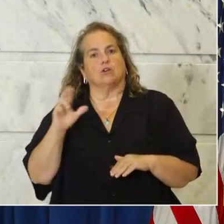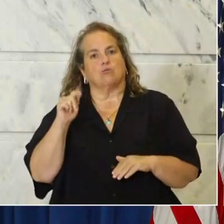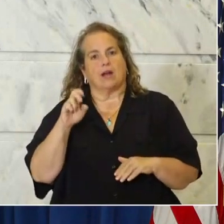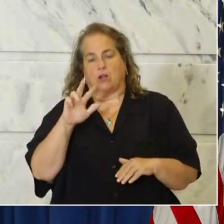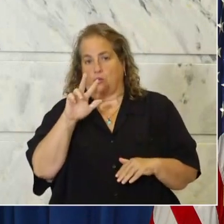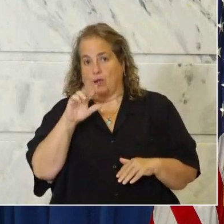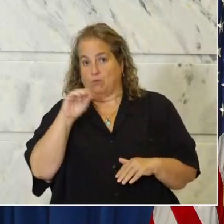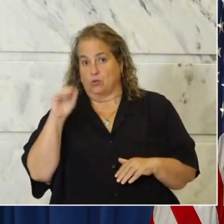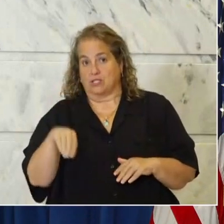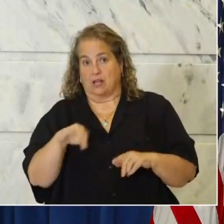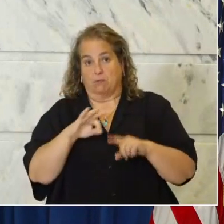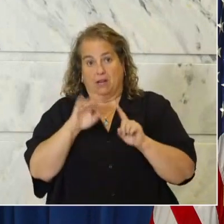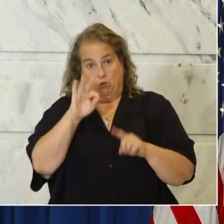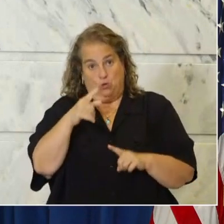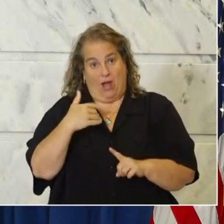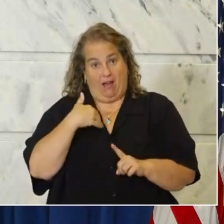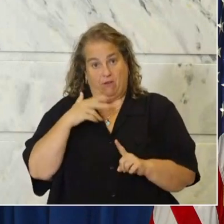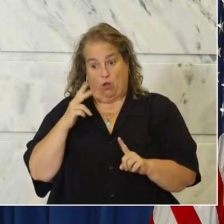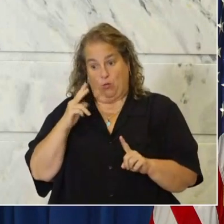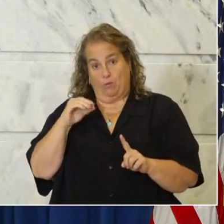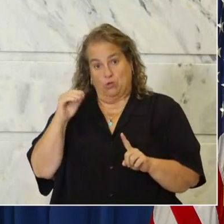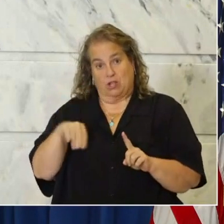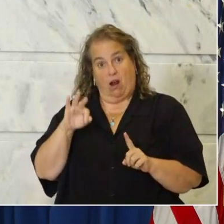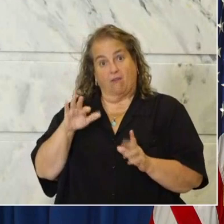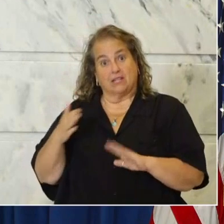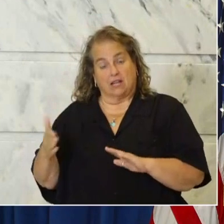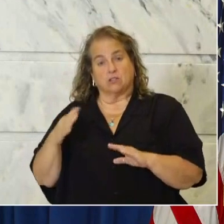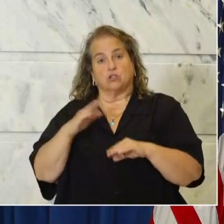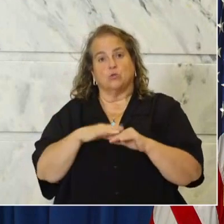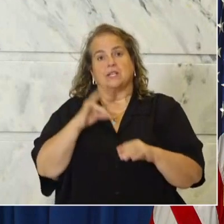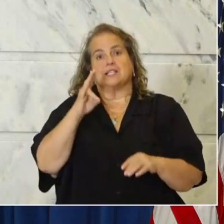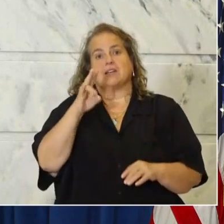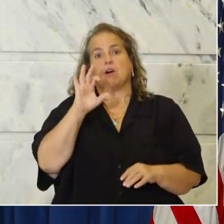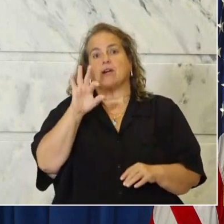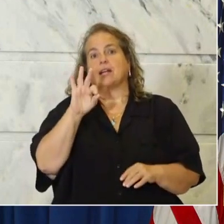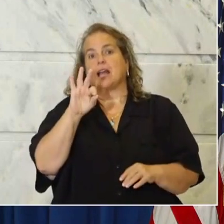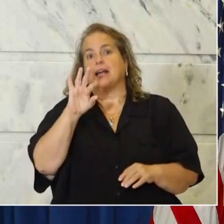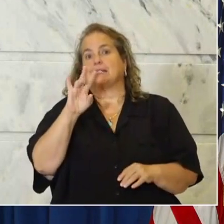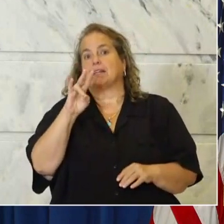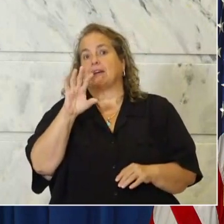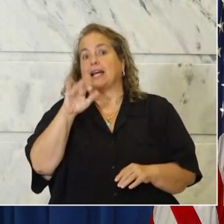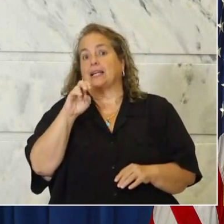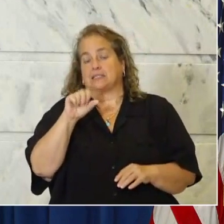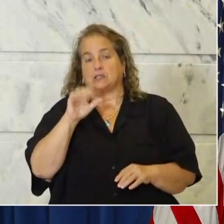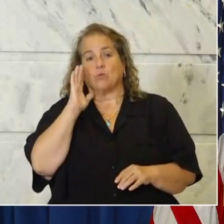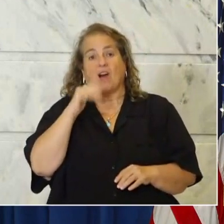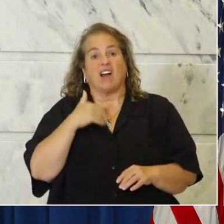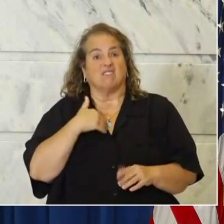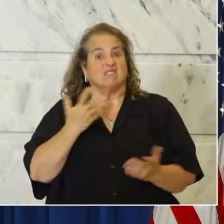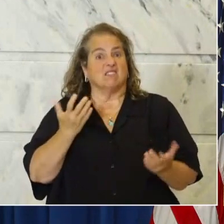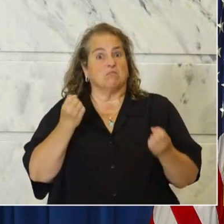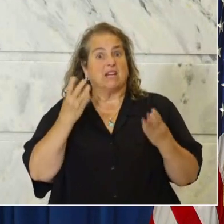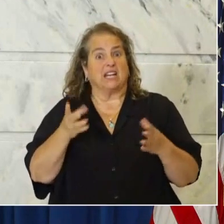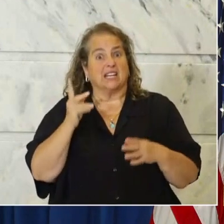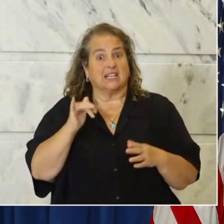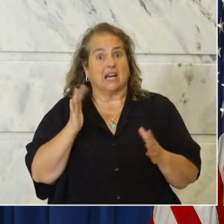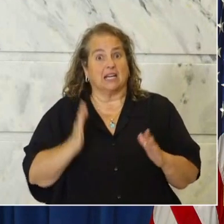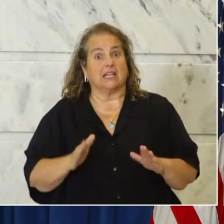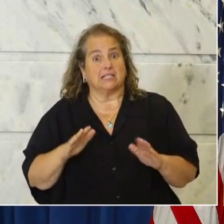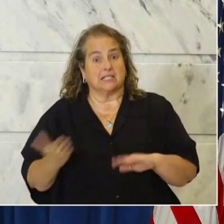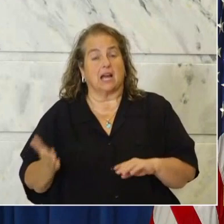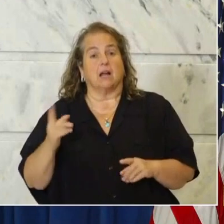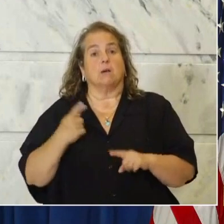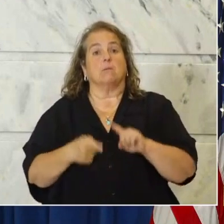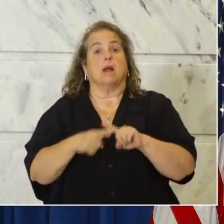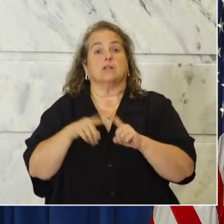to 797 cases, it means we expect to lose a lot of Kentuckians. And when you add up yesterday